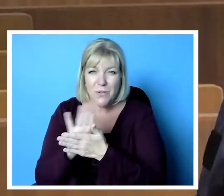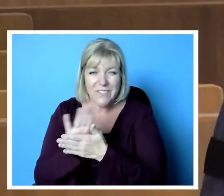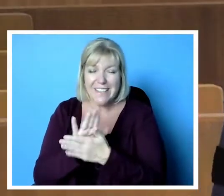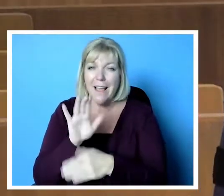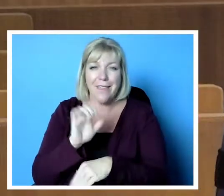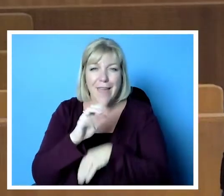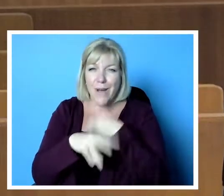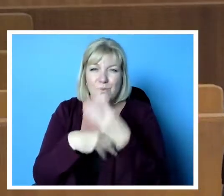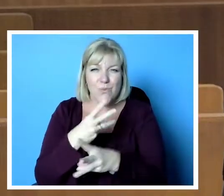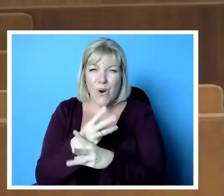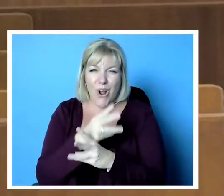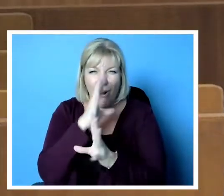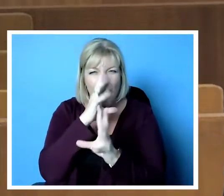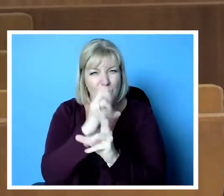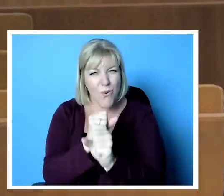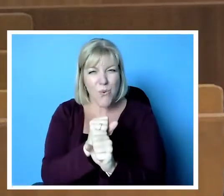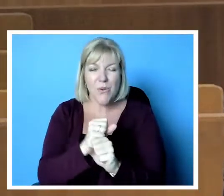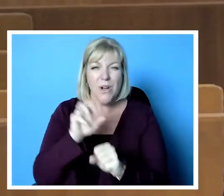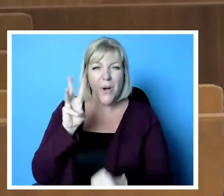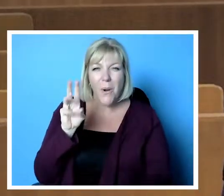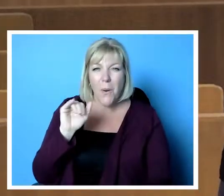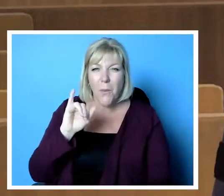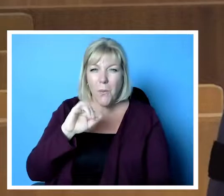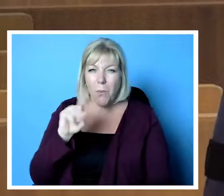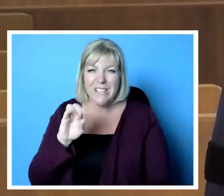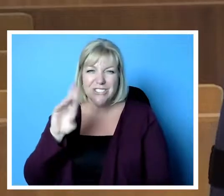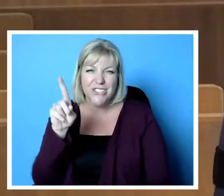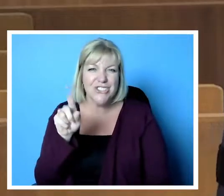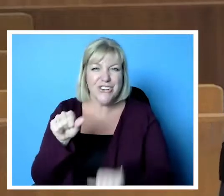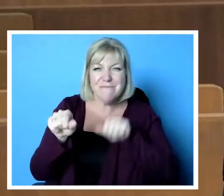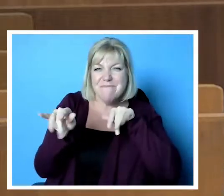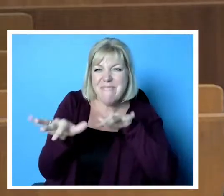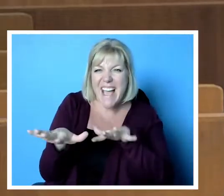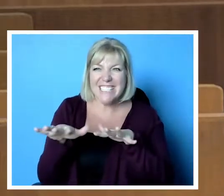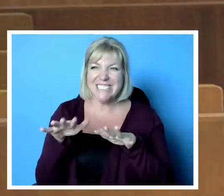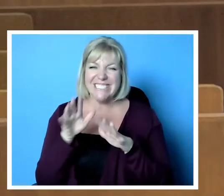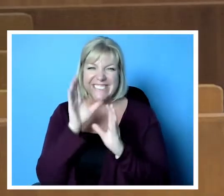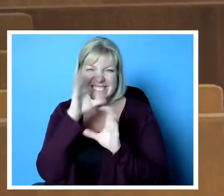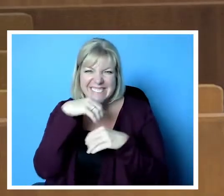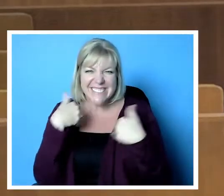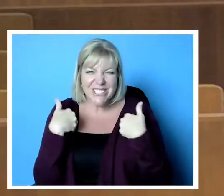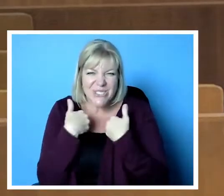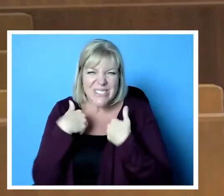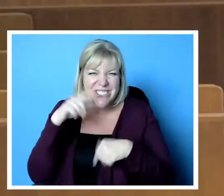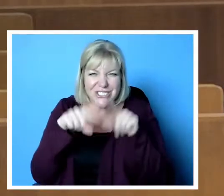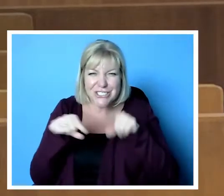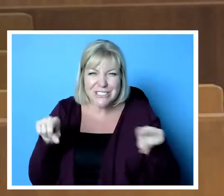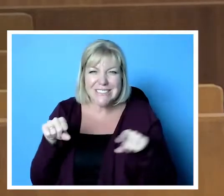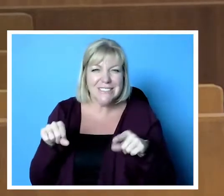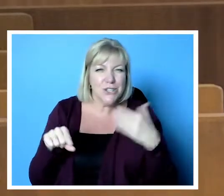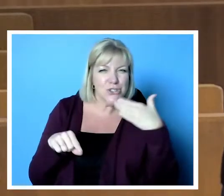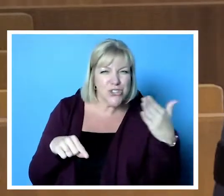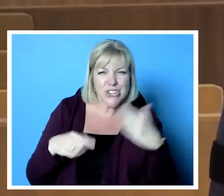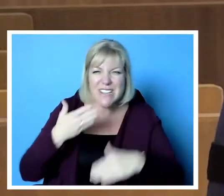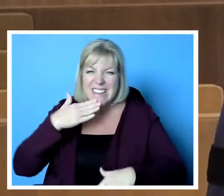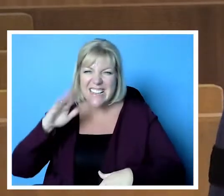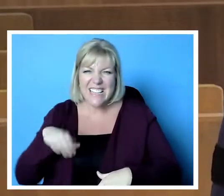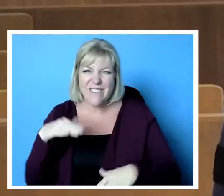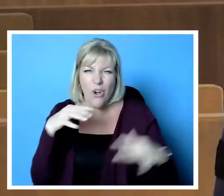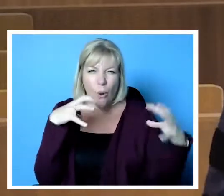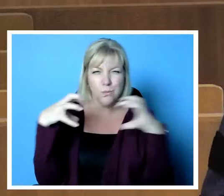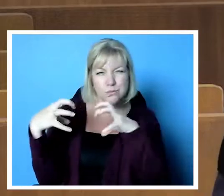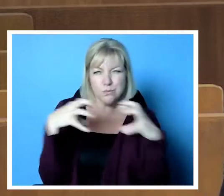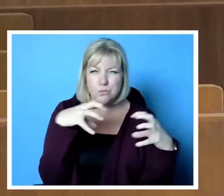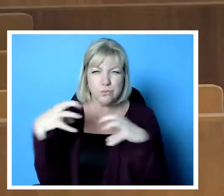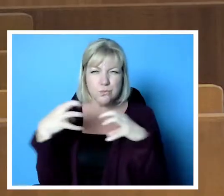of wizards and magic and mysterious creatures, the forces of good and evil battling it out,